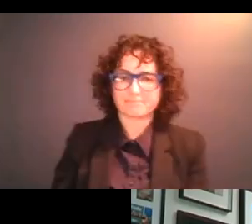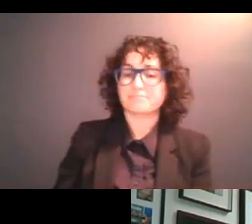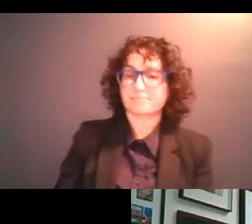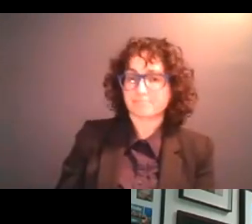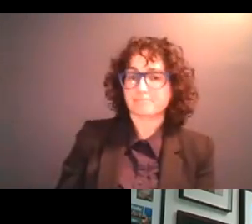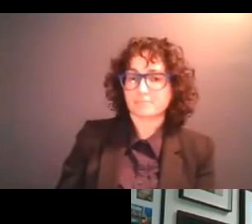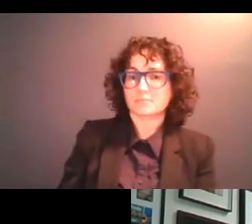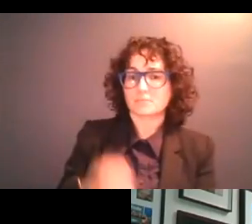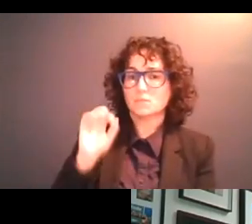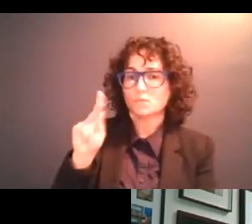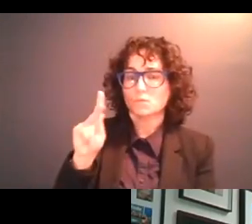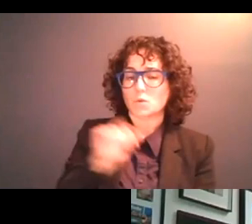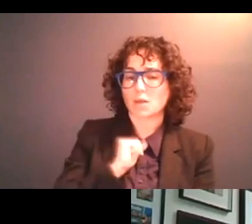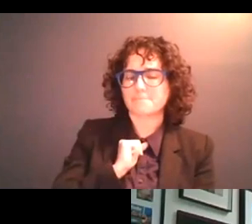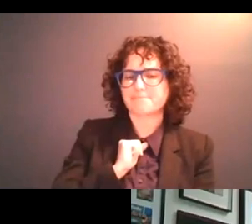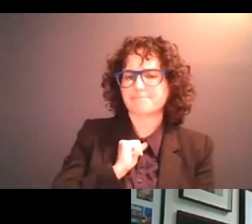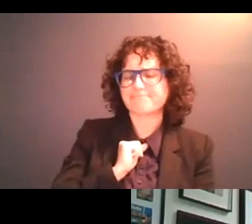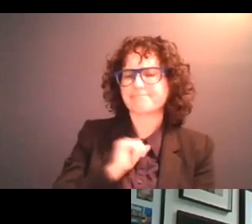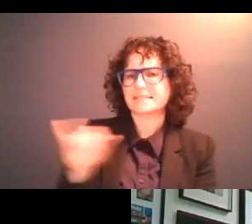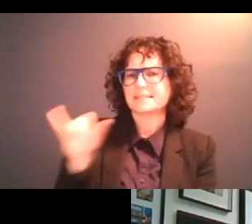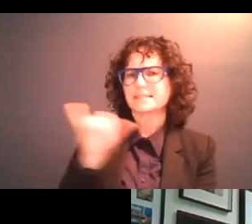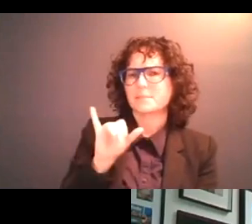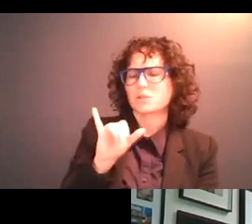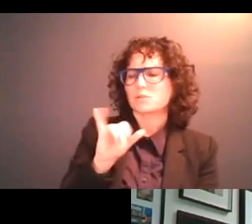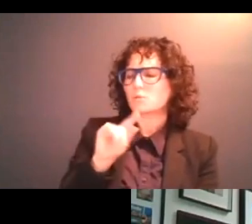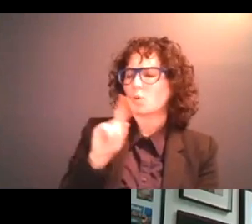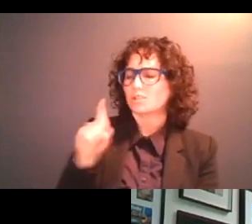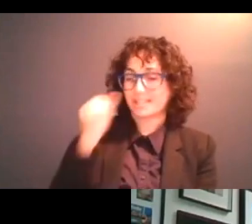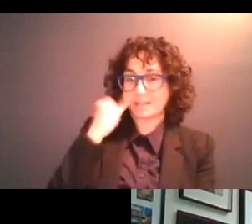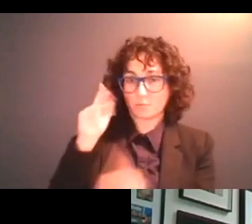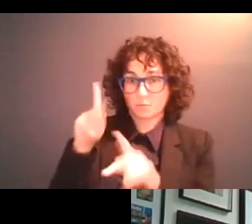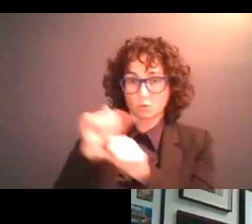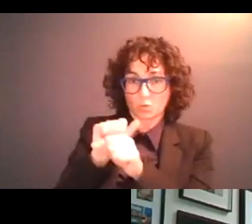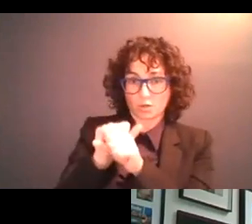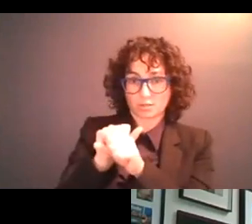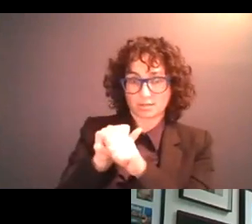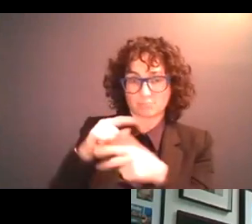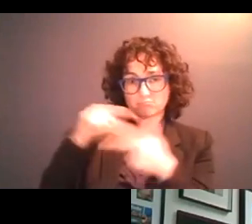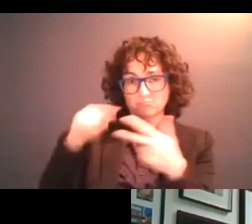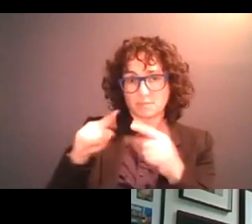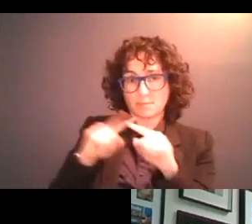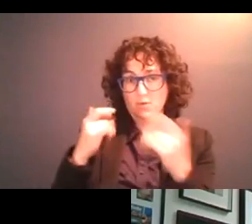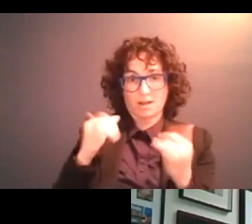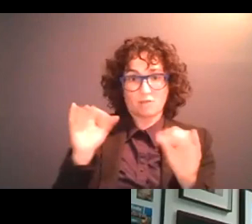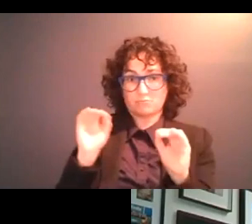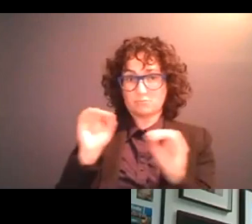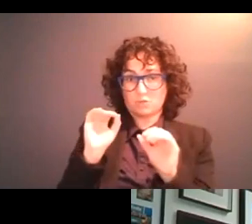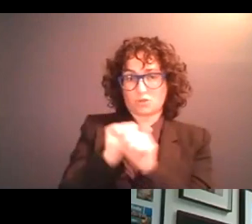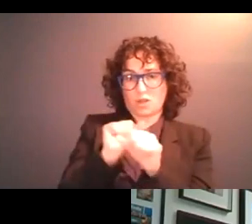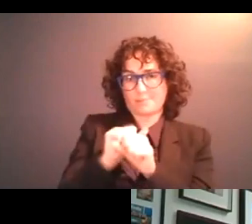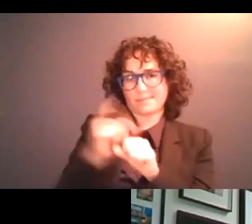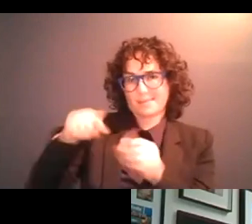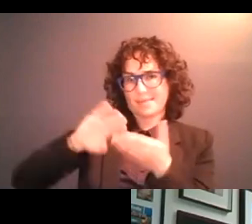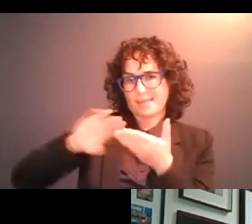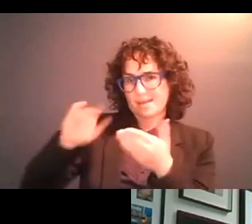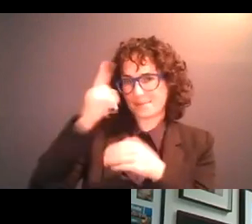In a similar vein, if someone worked in those sectors but is currently unemployed because they've been laid off due to